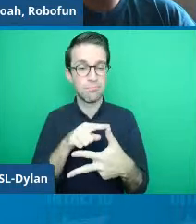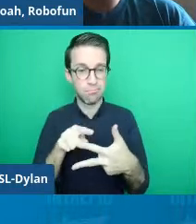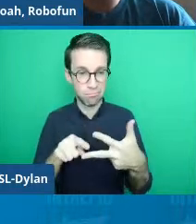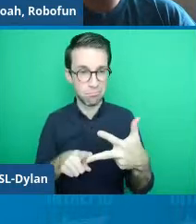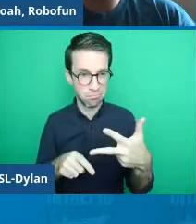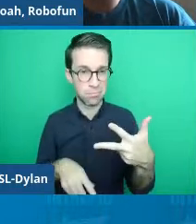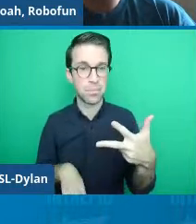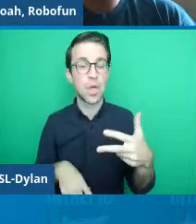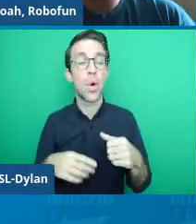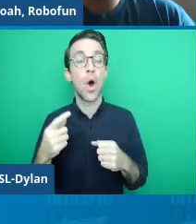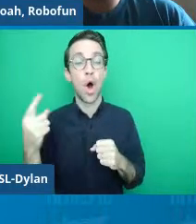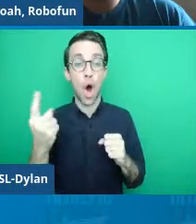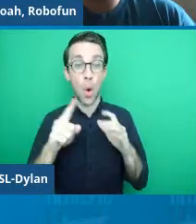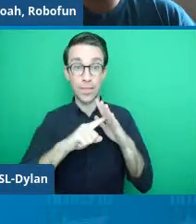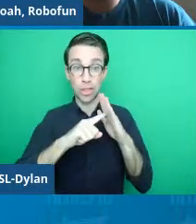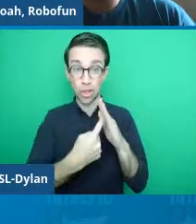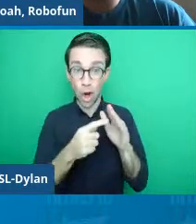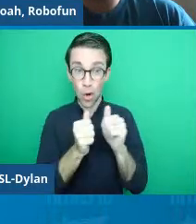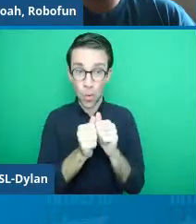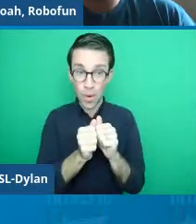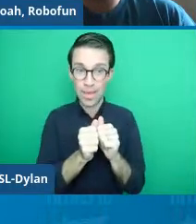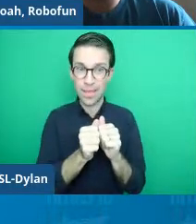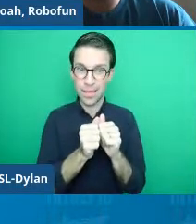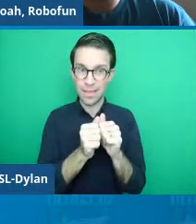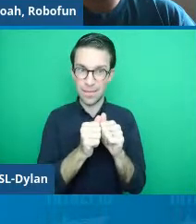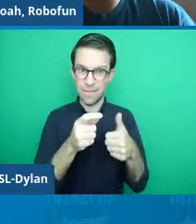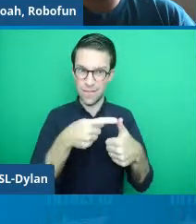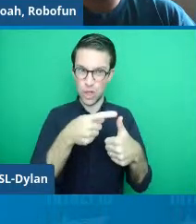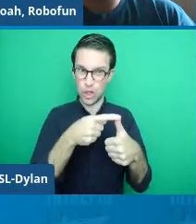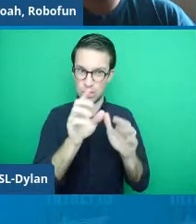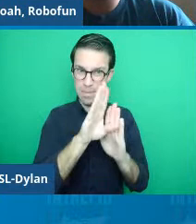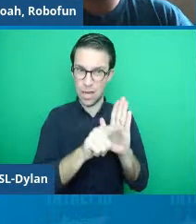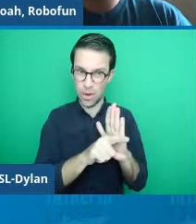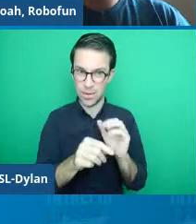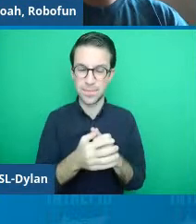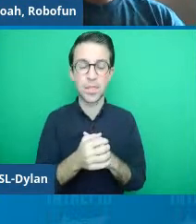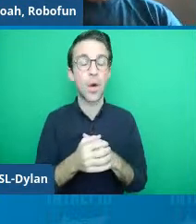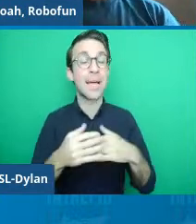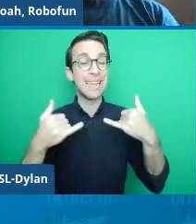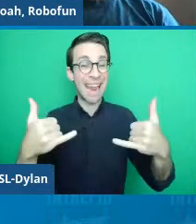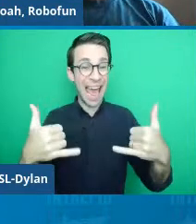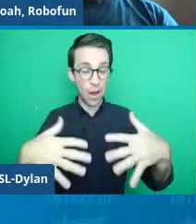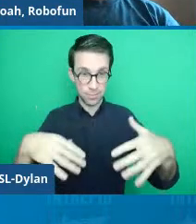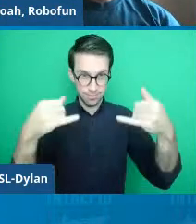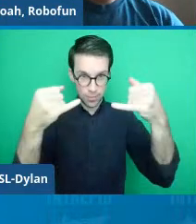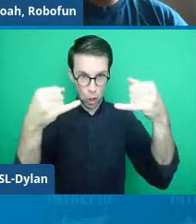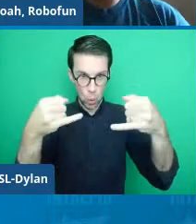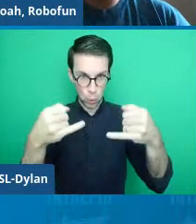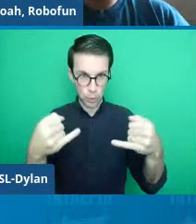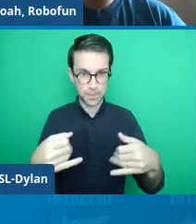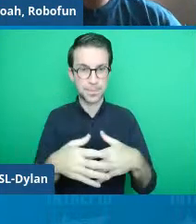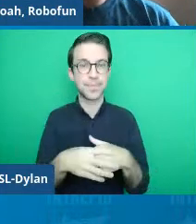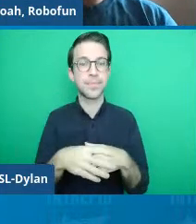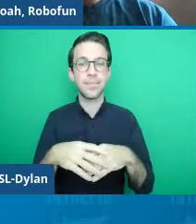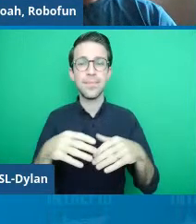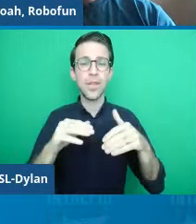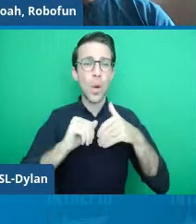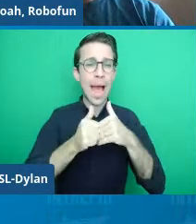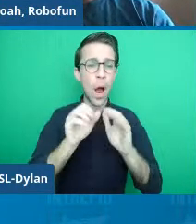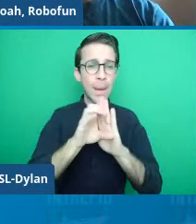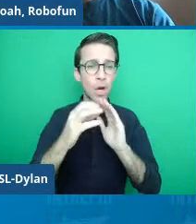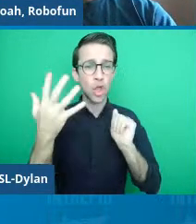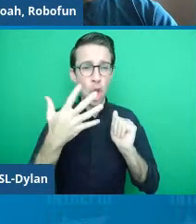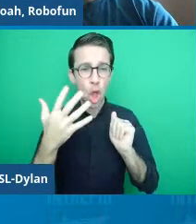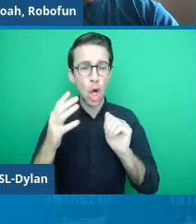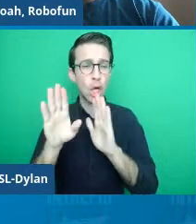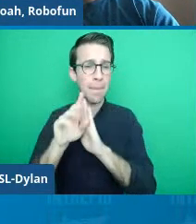game on the main background though. So now I'm going to get into the coding, and anything about how the characters look, about how the backgrounds look,